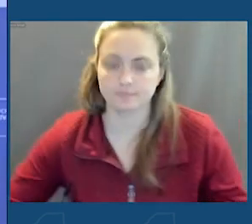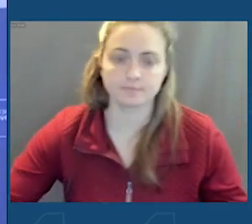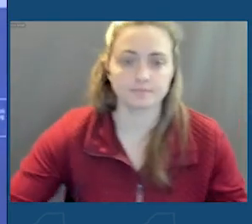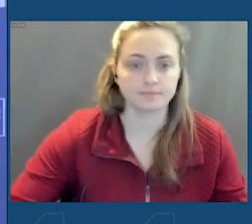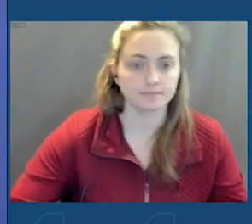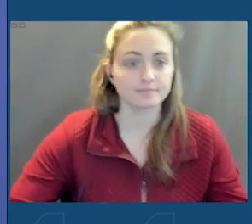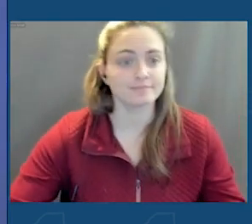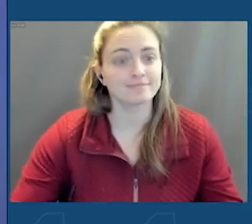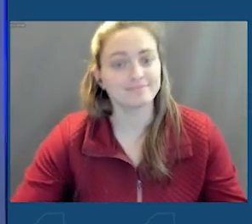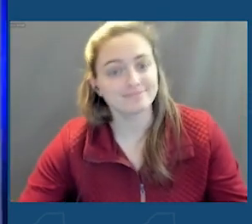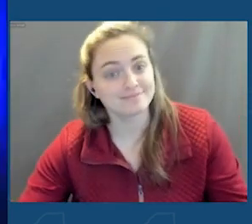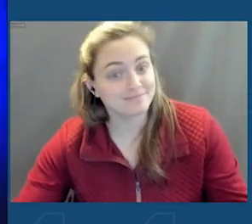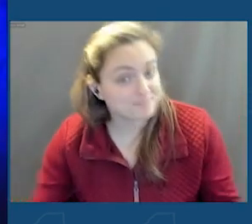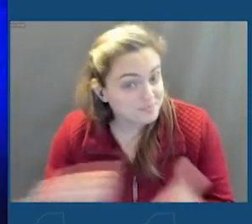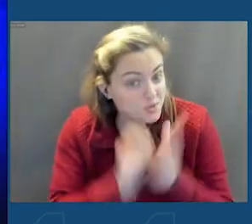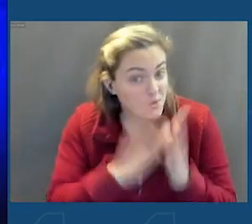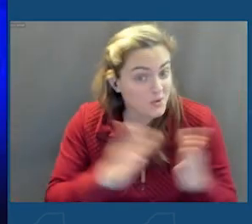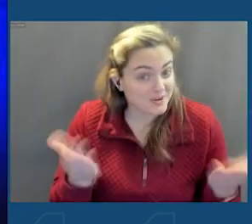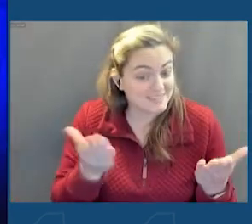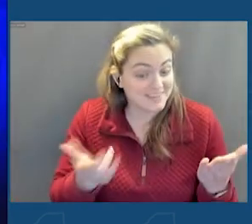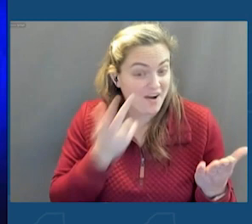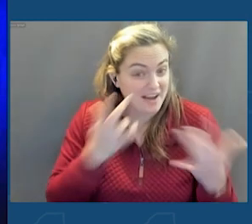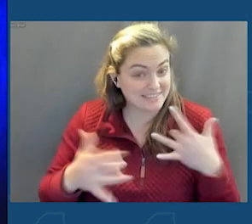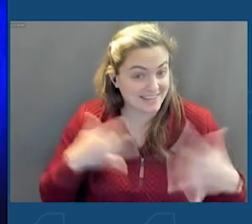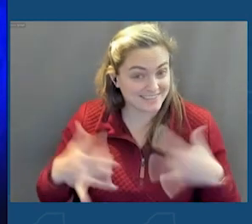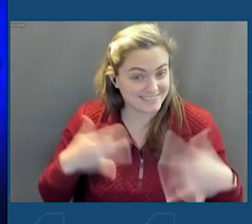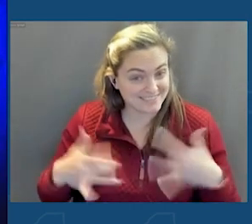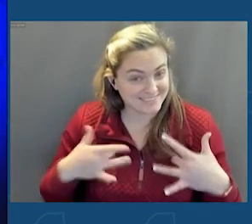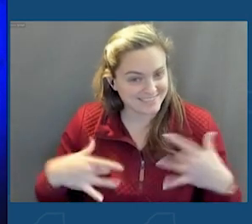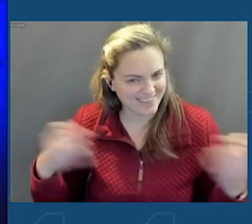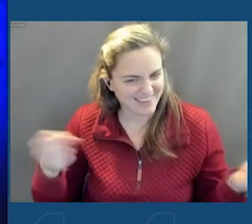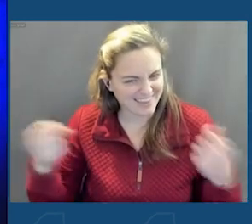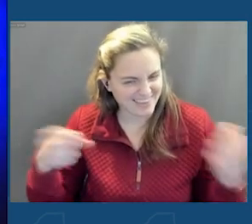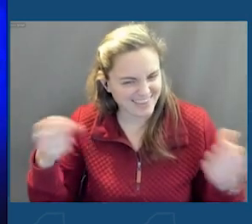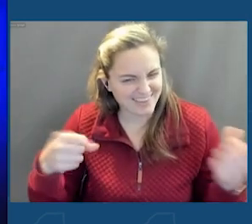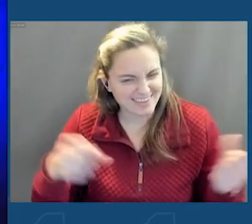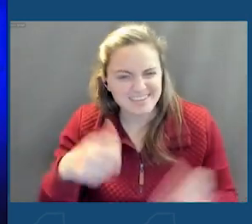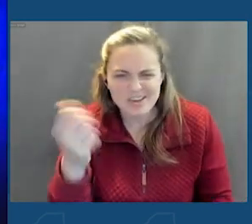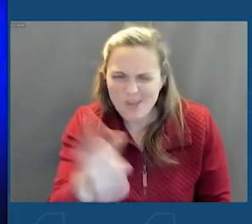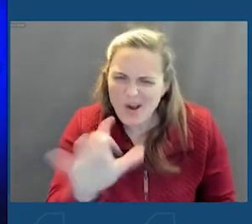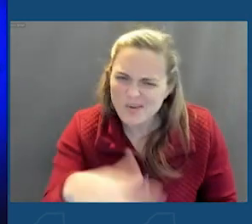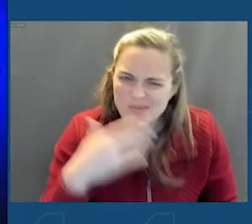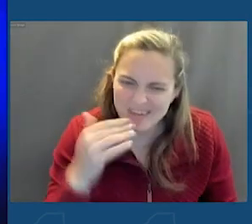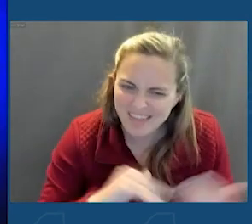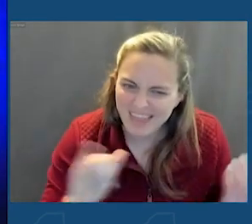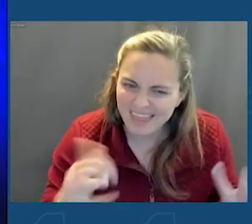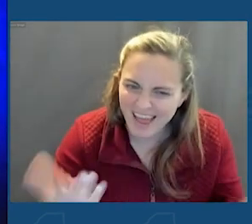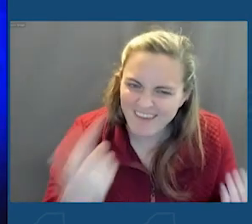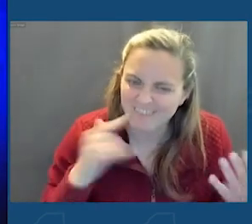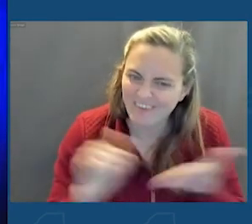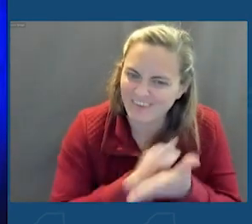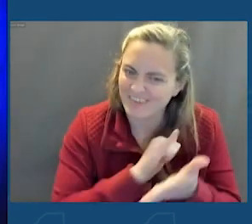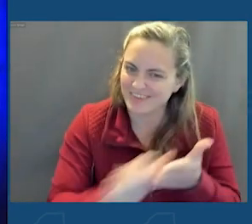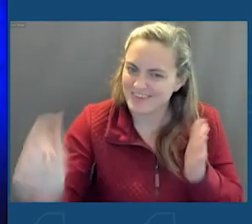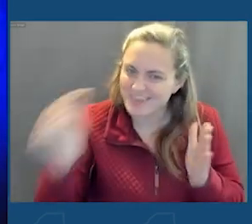Any New Yorkers here? A lot of enthusiasm. Yeah, that's right. Y'all can do a little better than that for our New York governor.